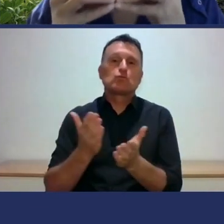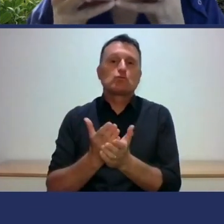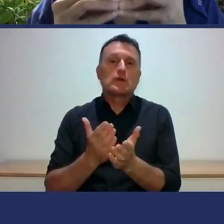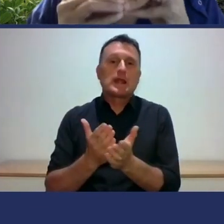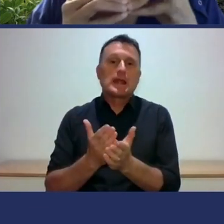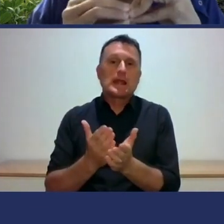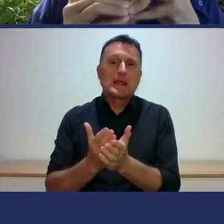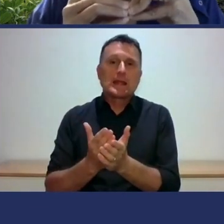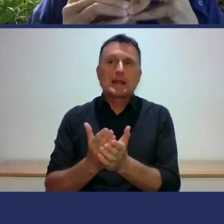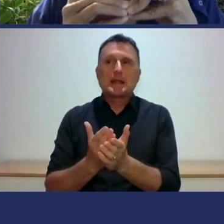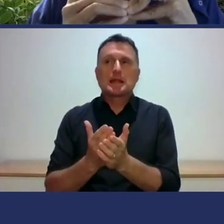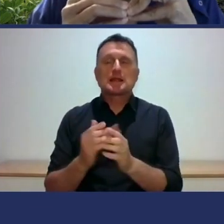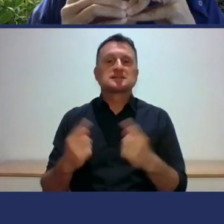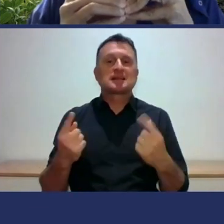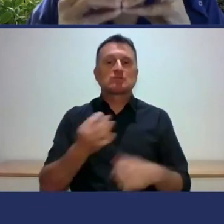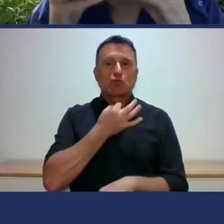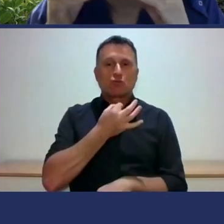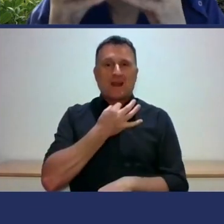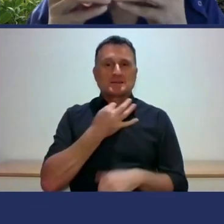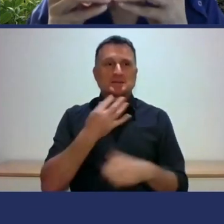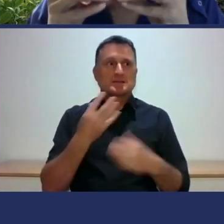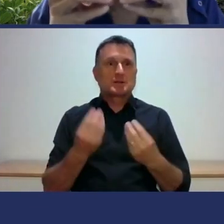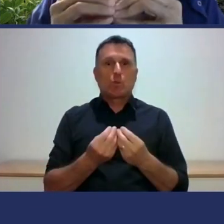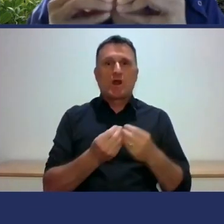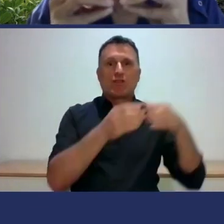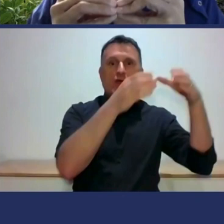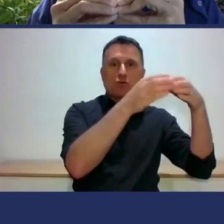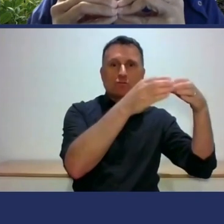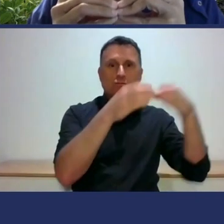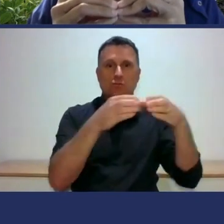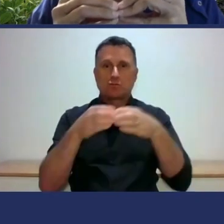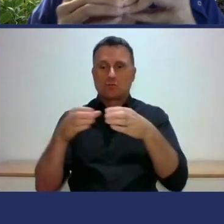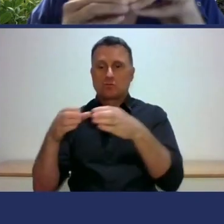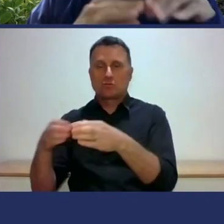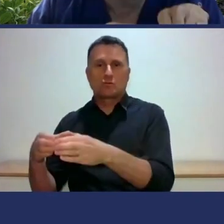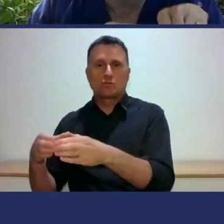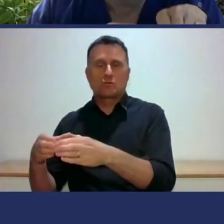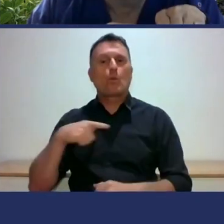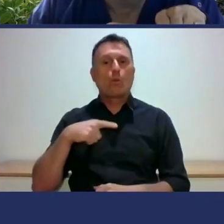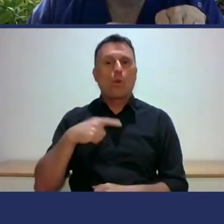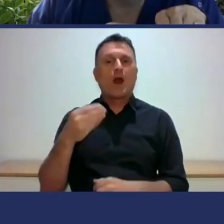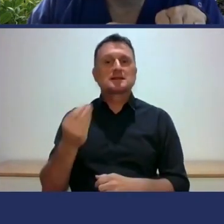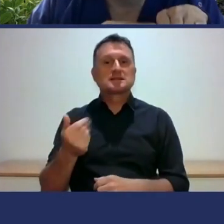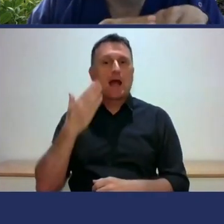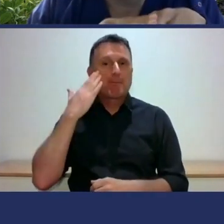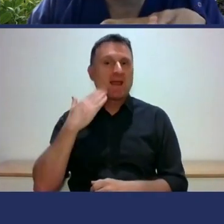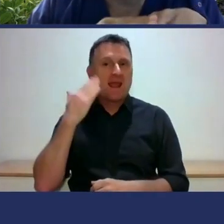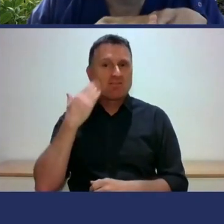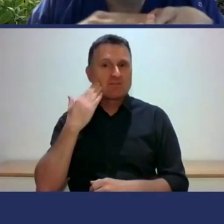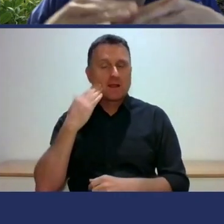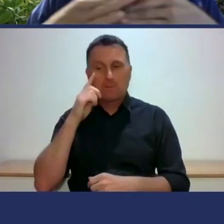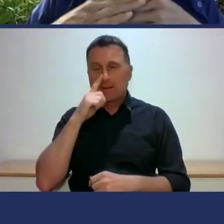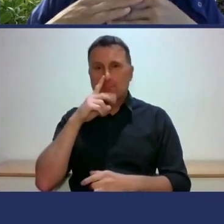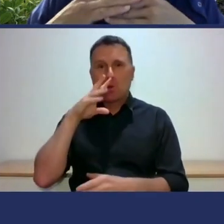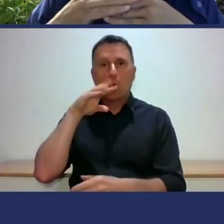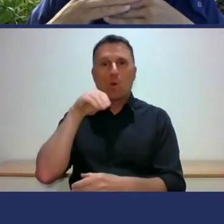as an at-risk group, right? Mm-hmm. And it's because there are some ethnic groups that are in that group, and that's why we're